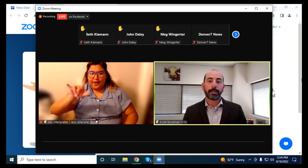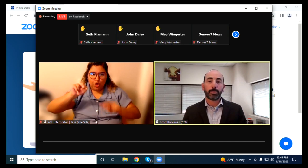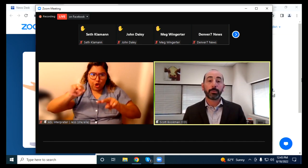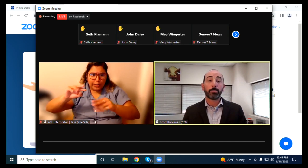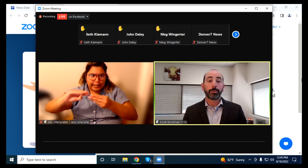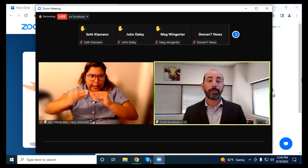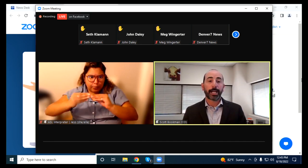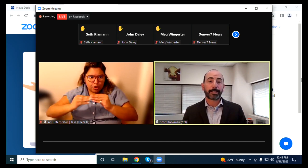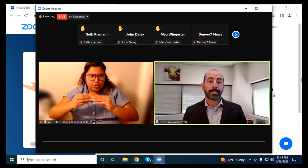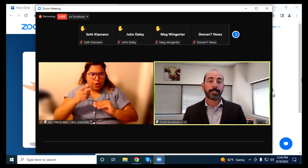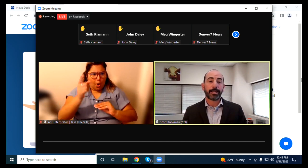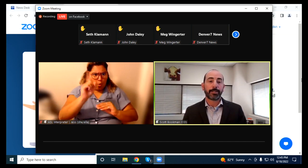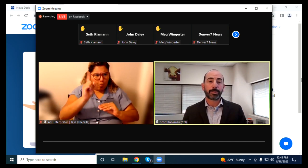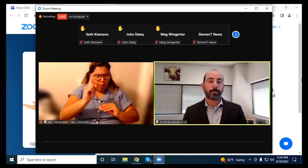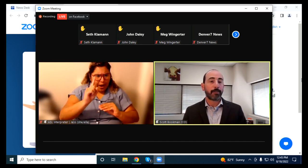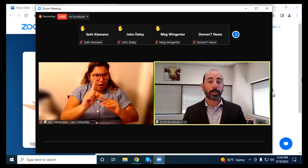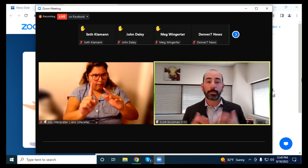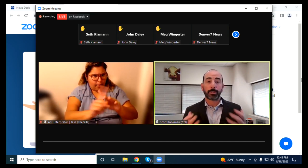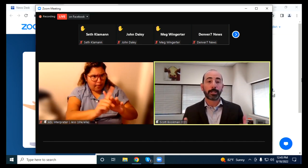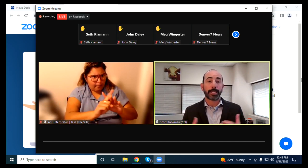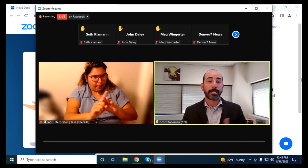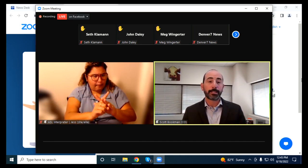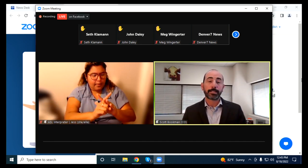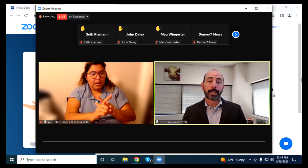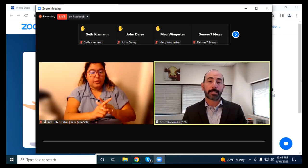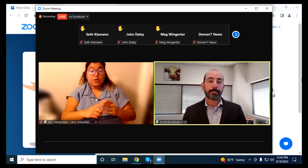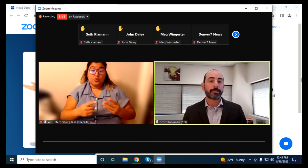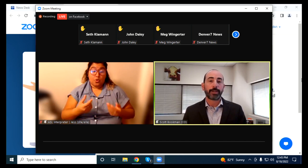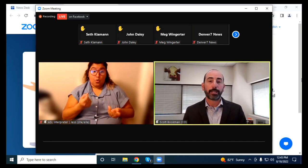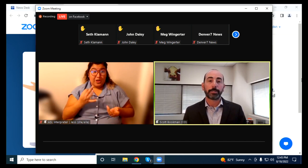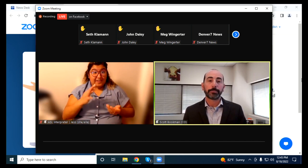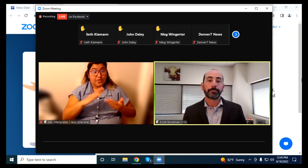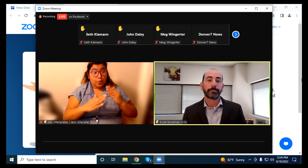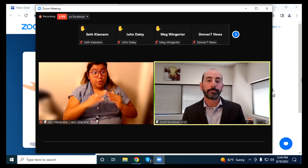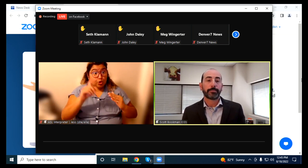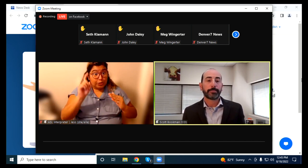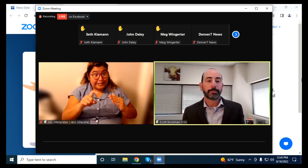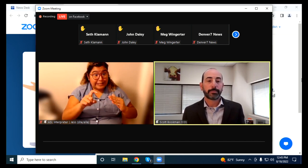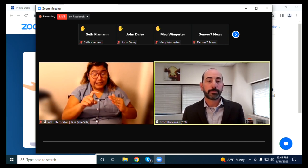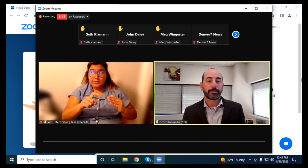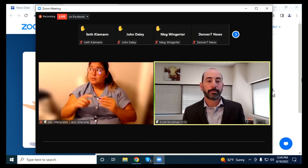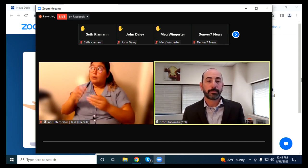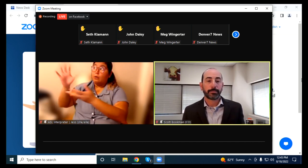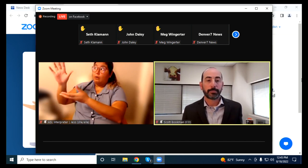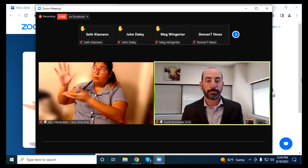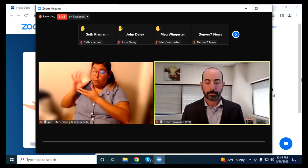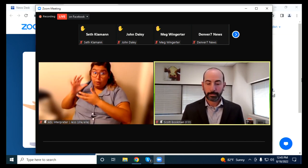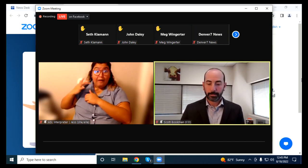and we will move vaccine into every community that needs it as it is available.